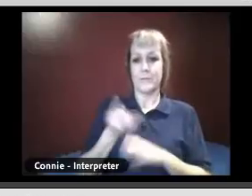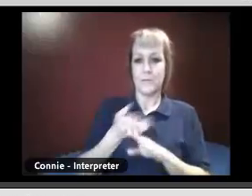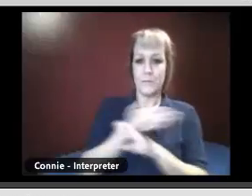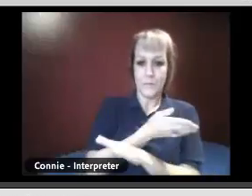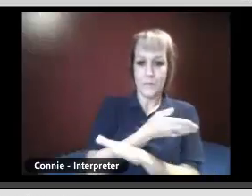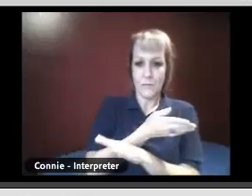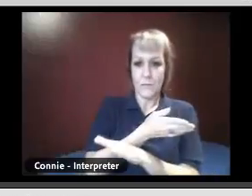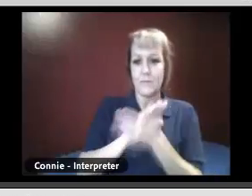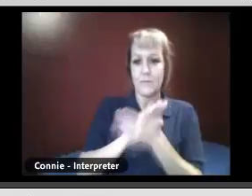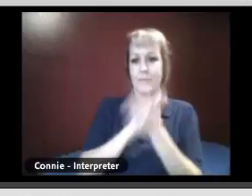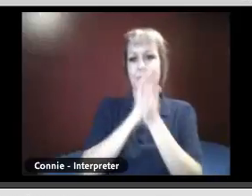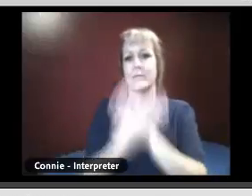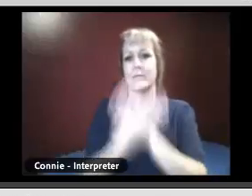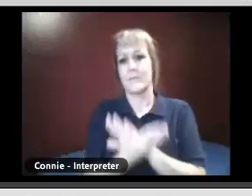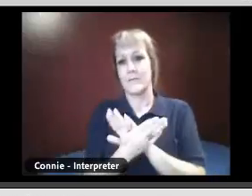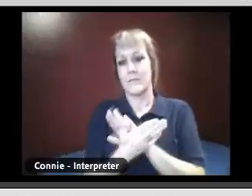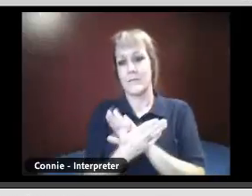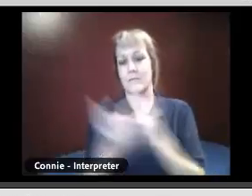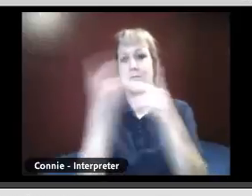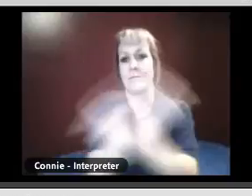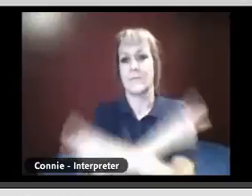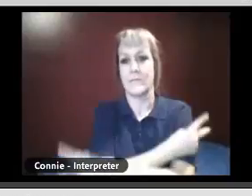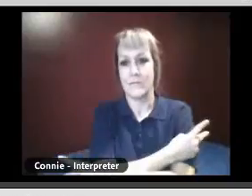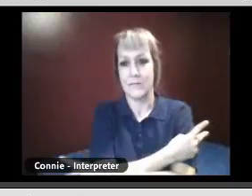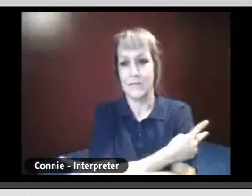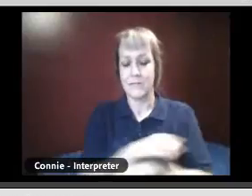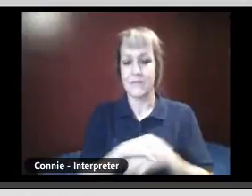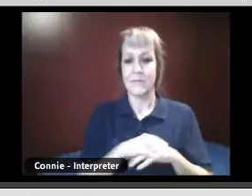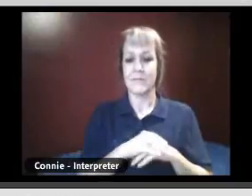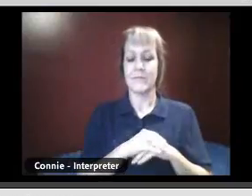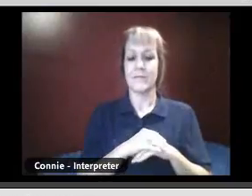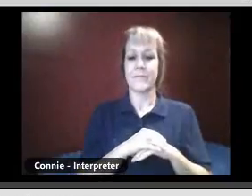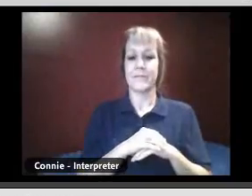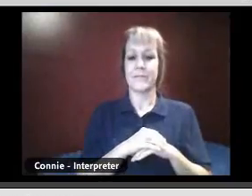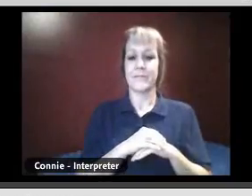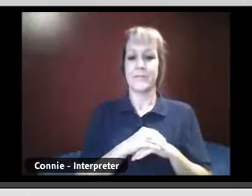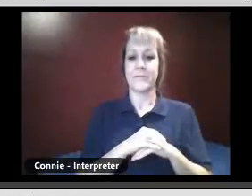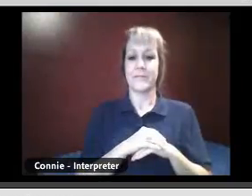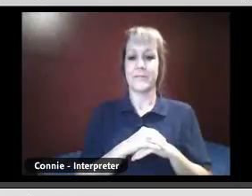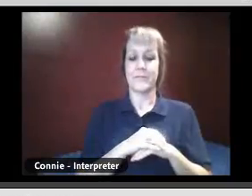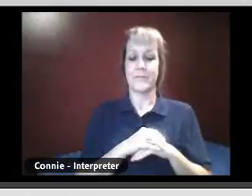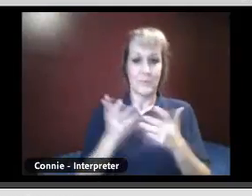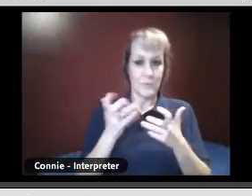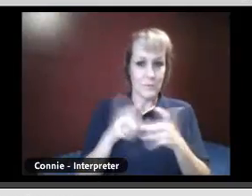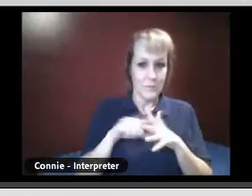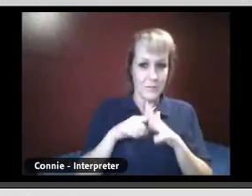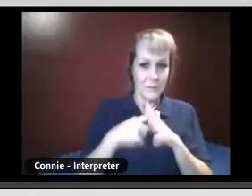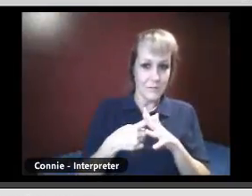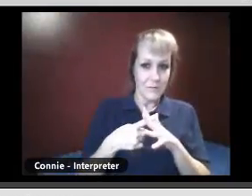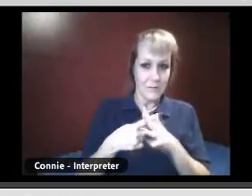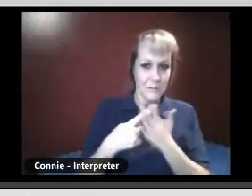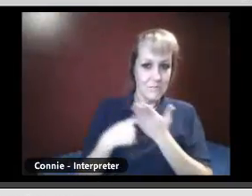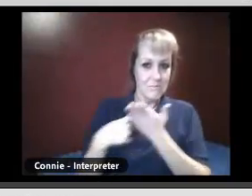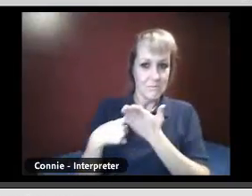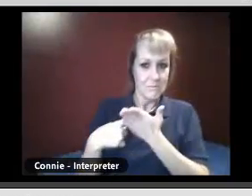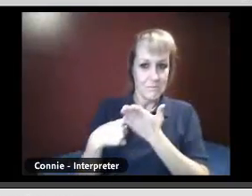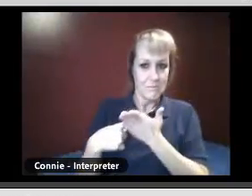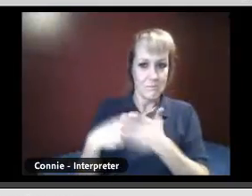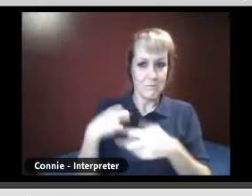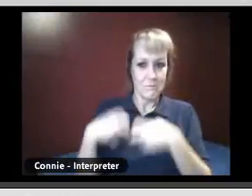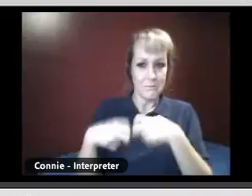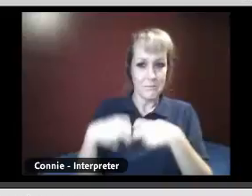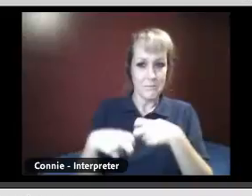into major crises so that you can begin to address the problems? And I think